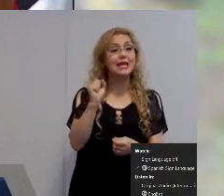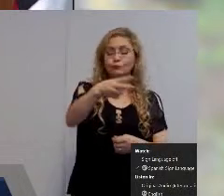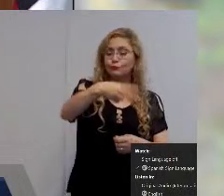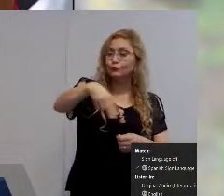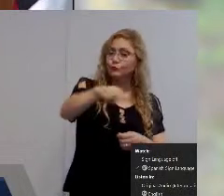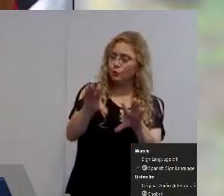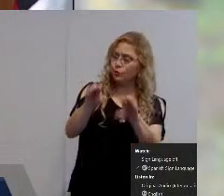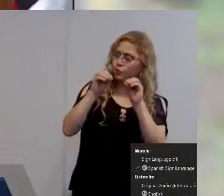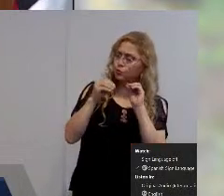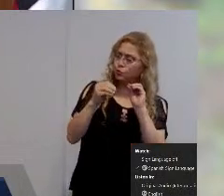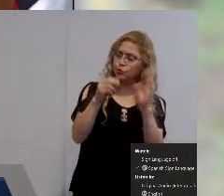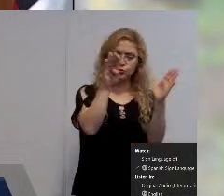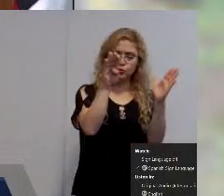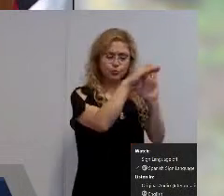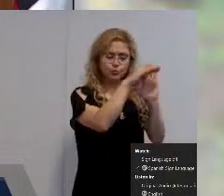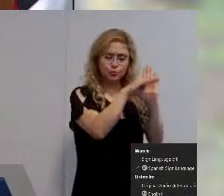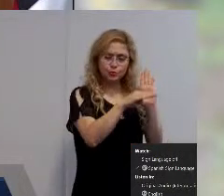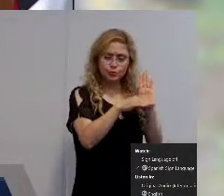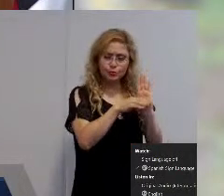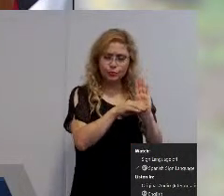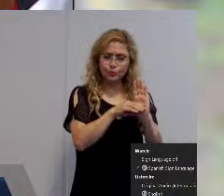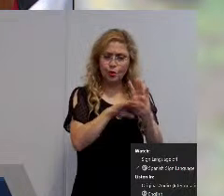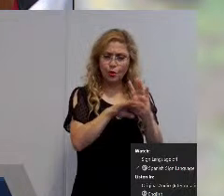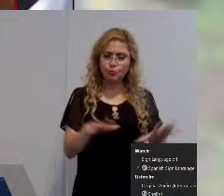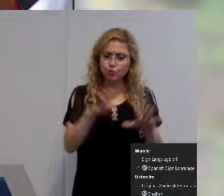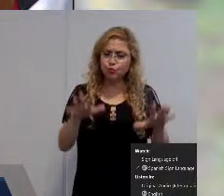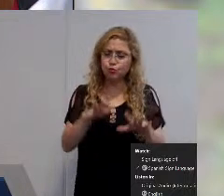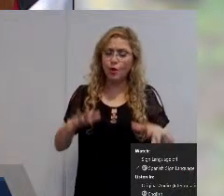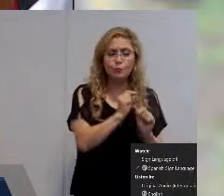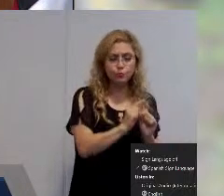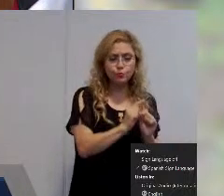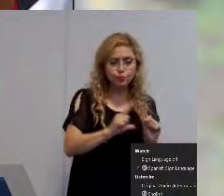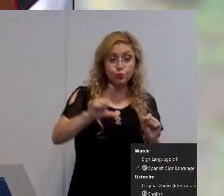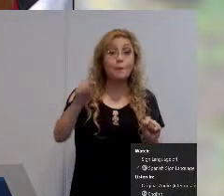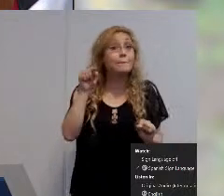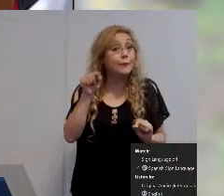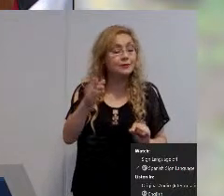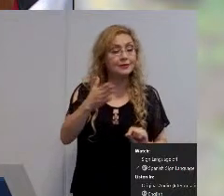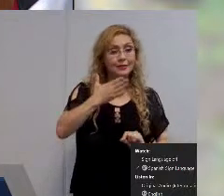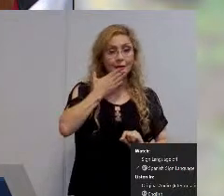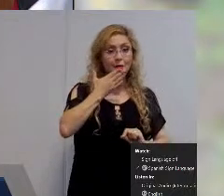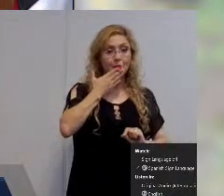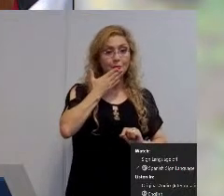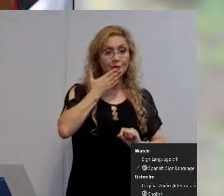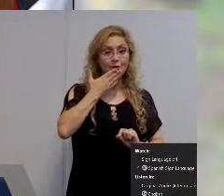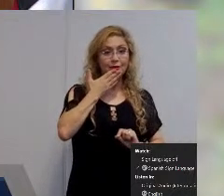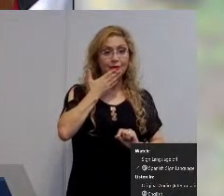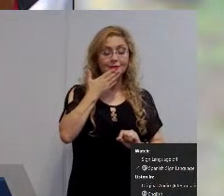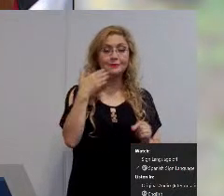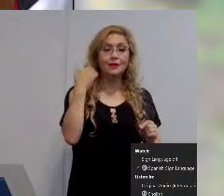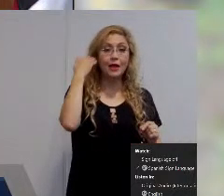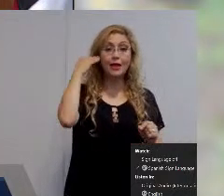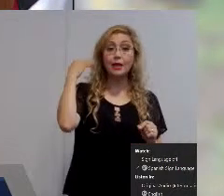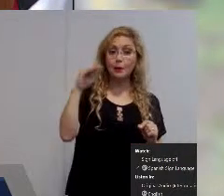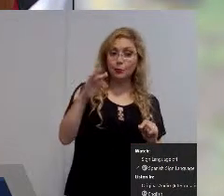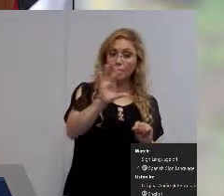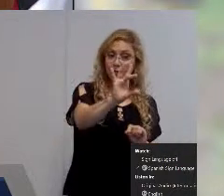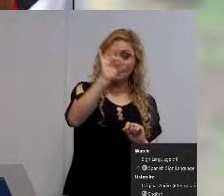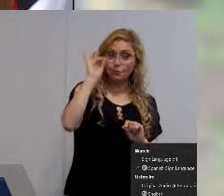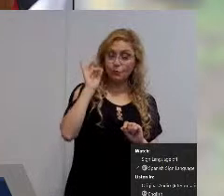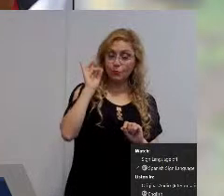also place extra attention and prioritize the inclusion of women and youth in